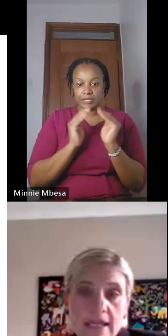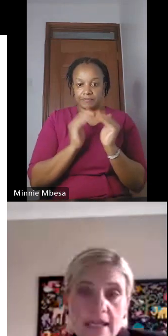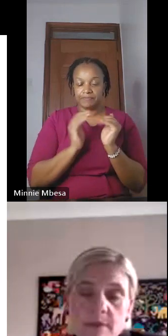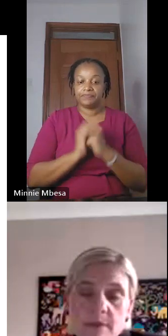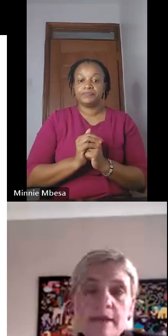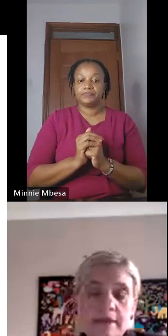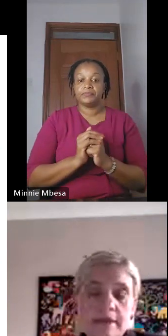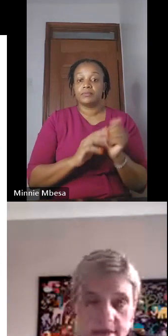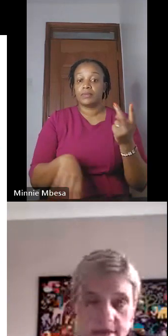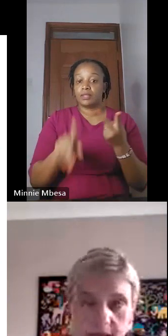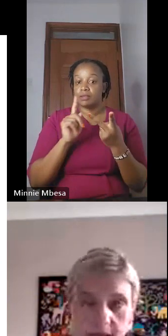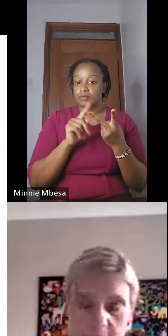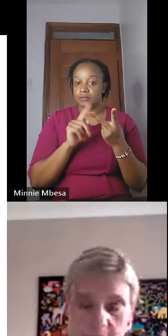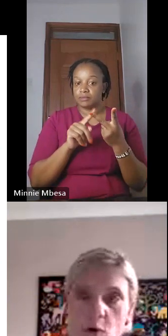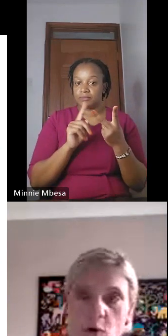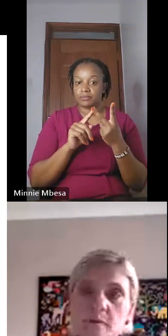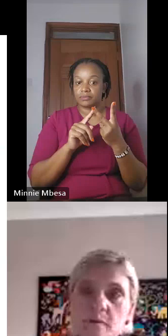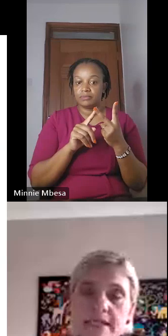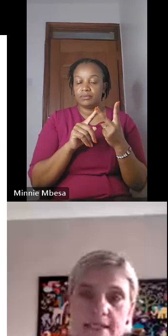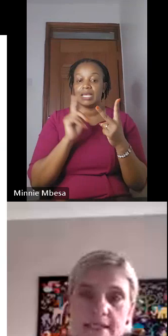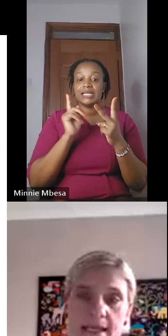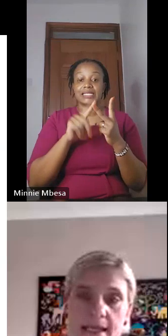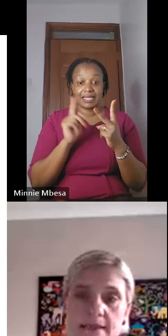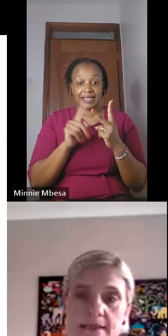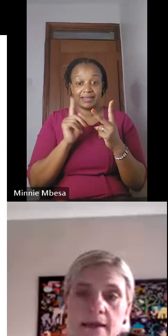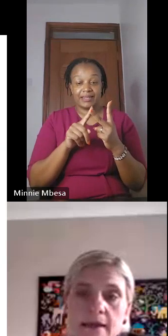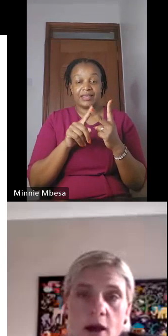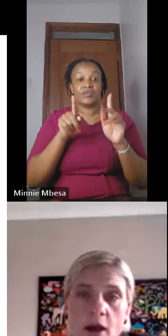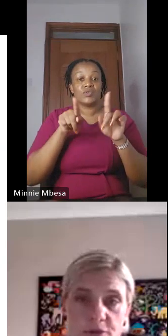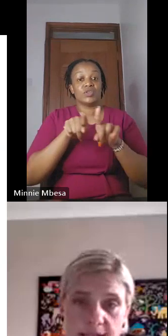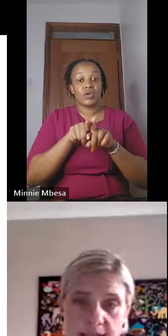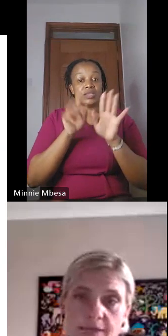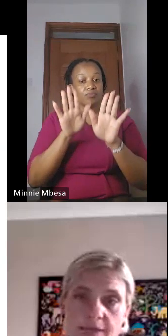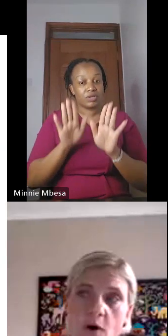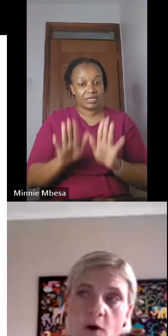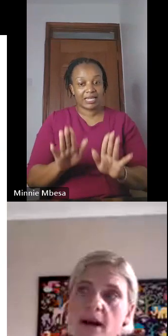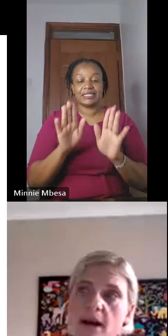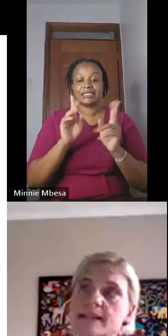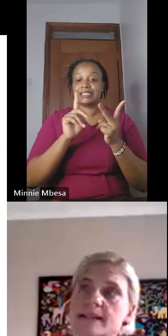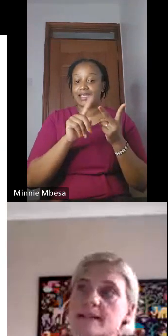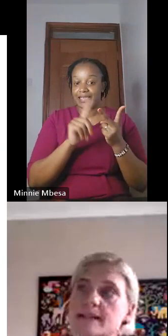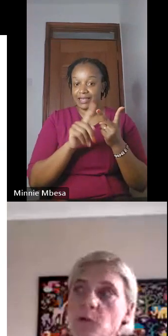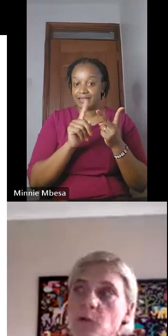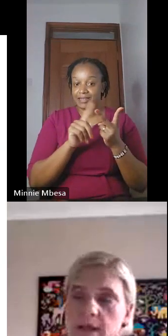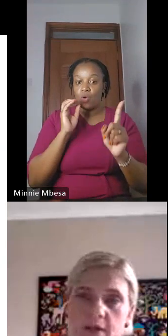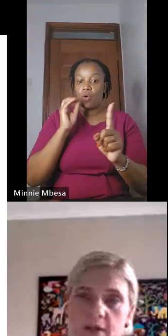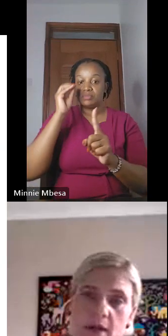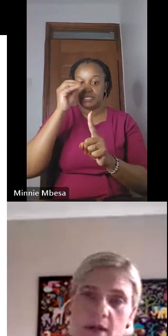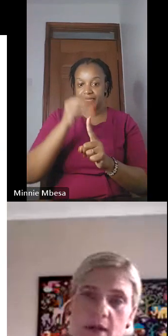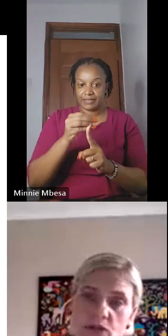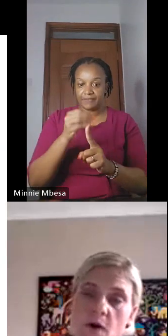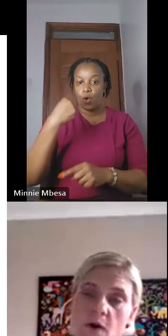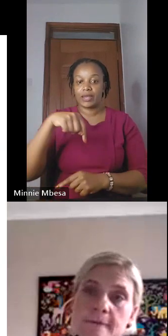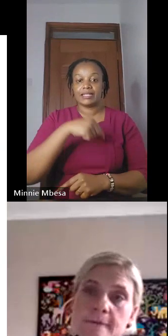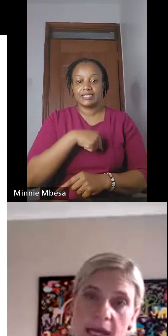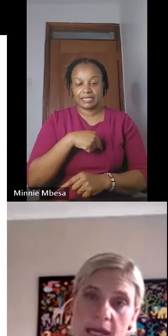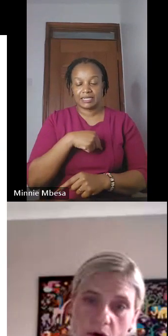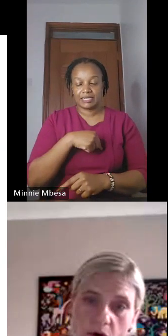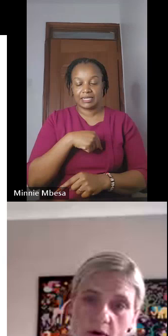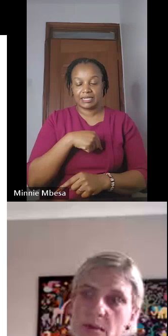not secondary, but it's as important, but as a second objective for us is that we want to make